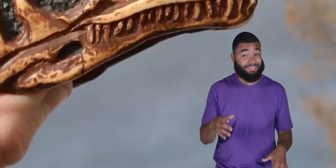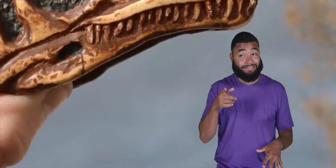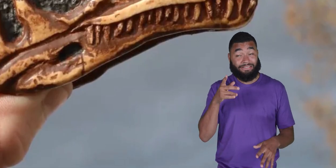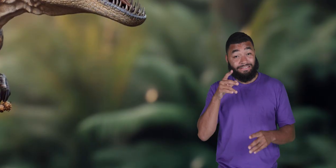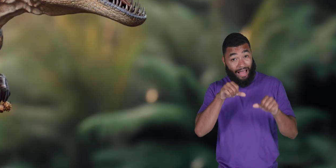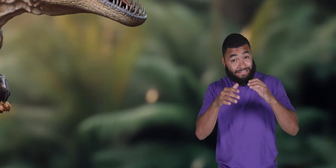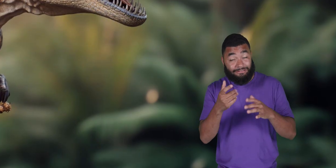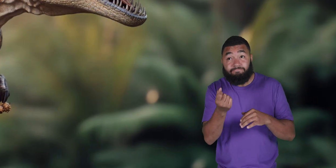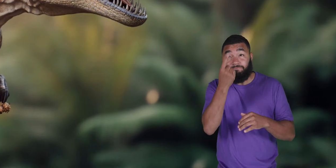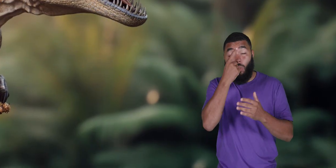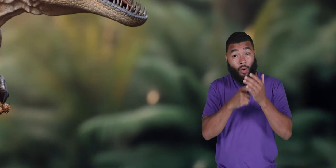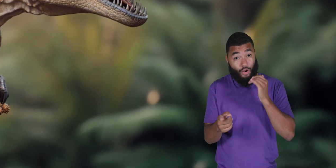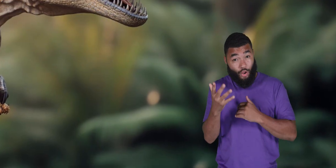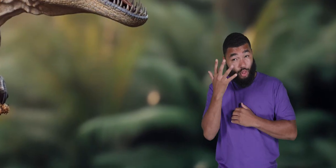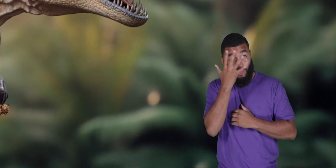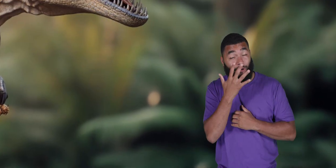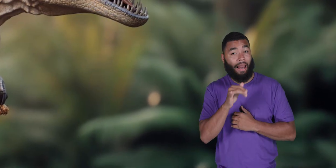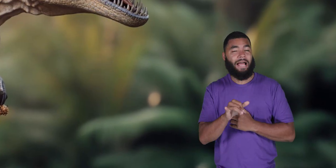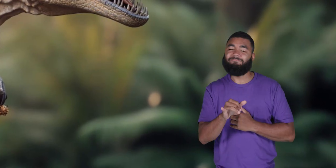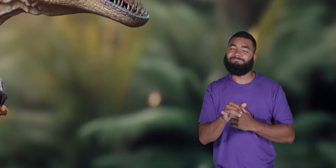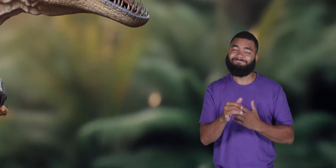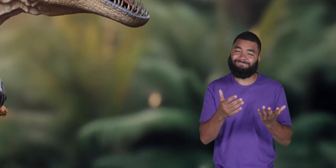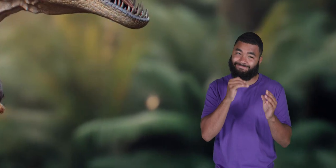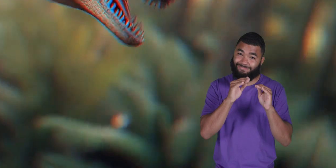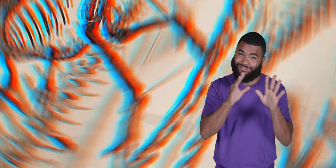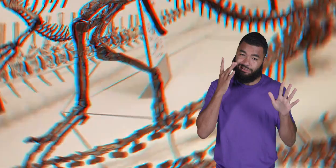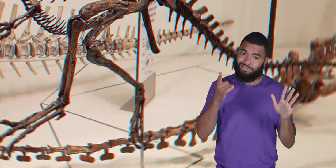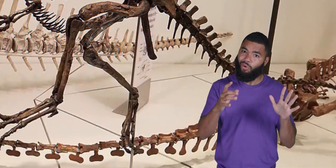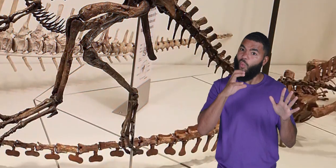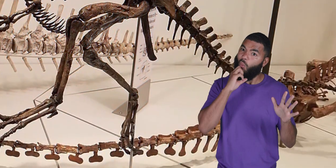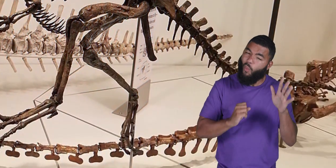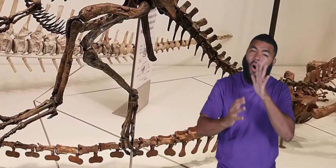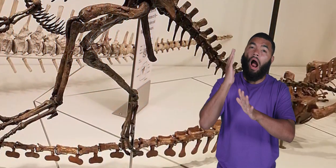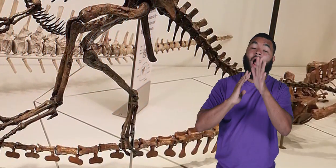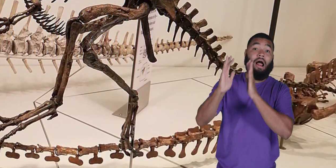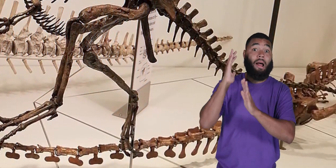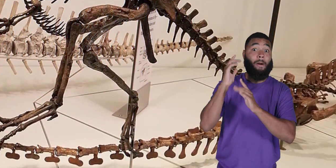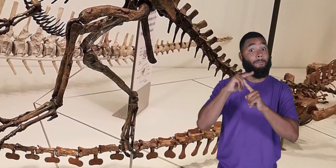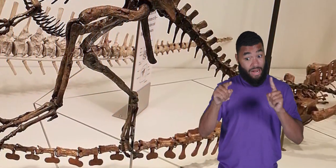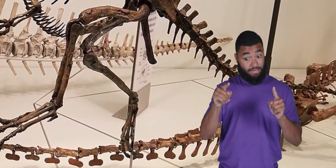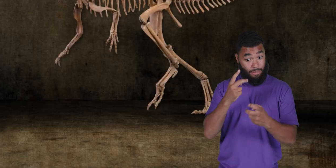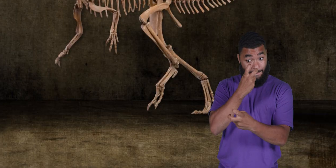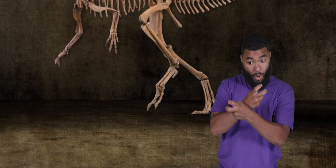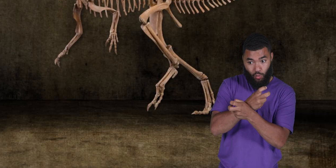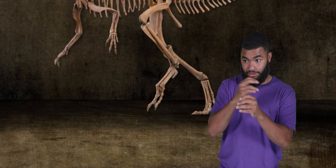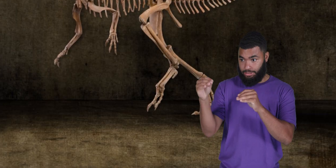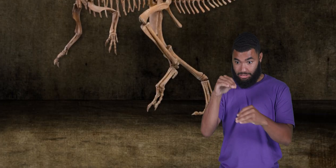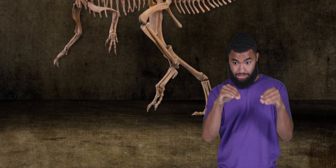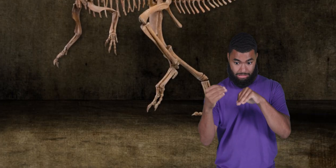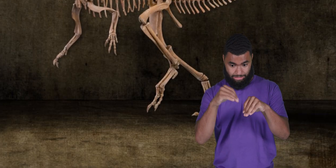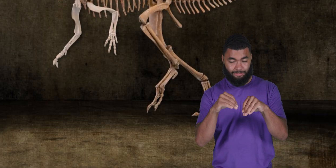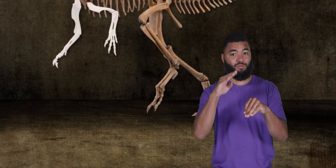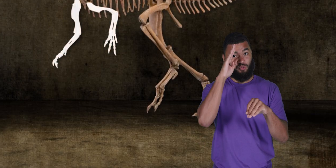evidence, particularly one as old as the Eoraptor. By reconstructing the bones, scientists